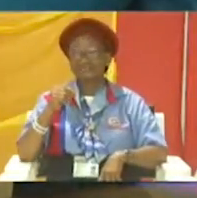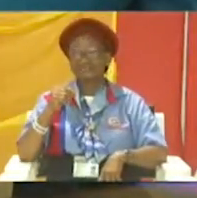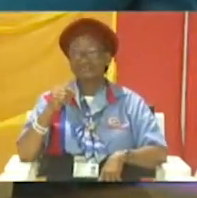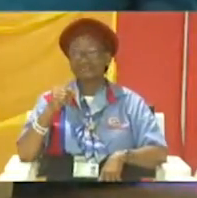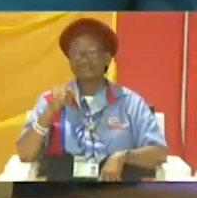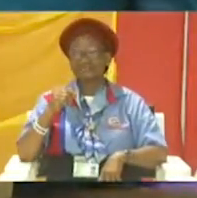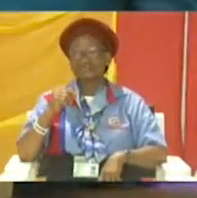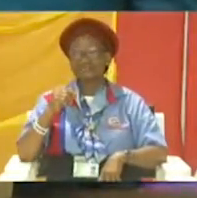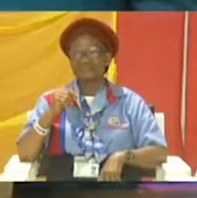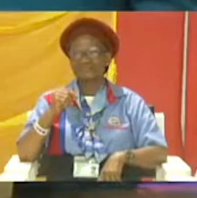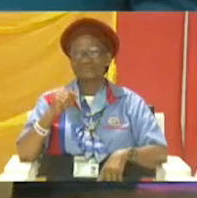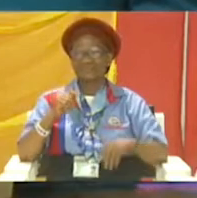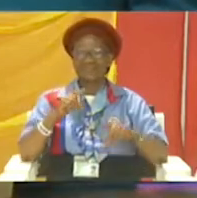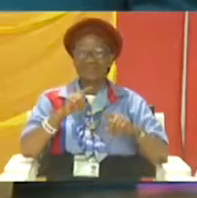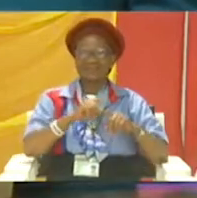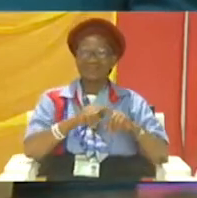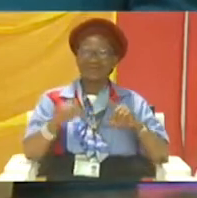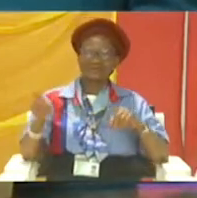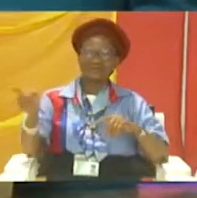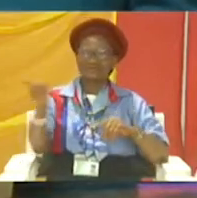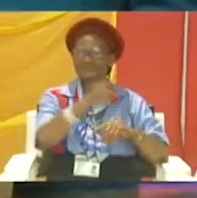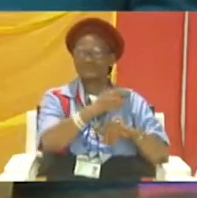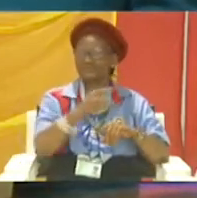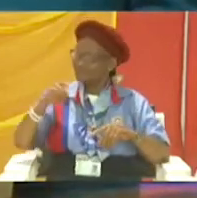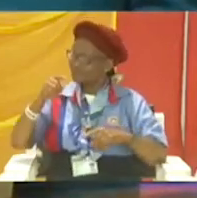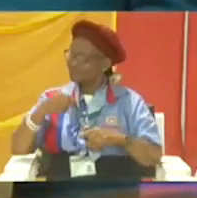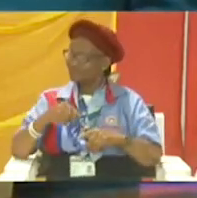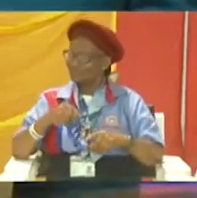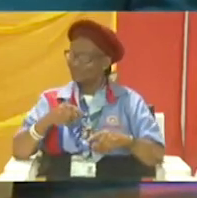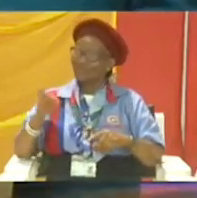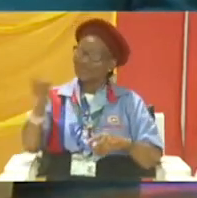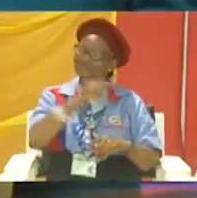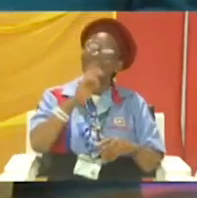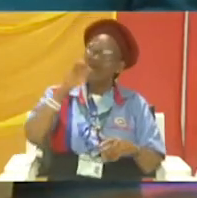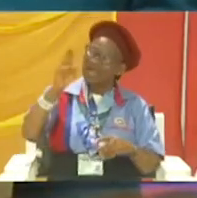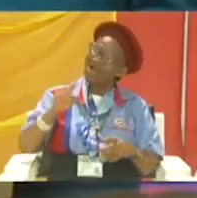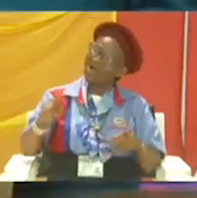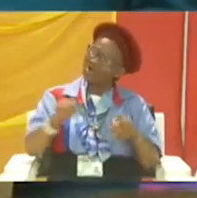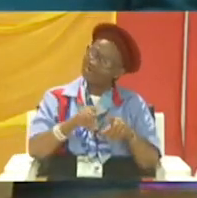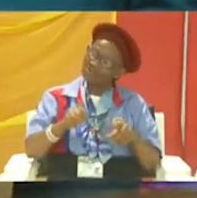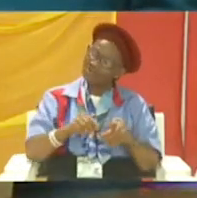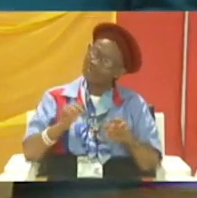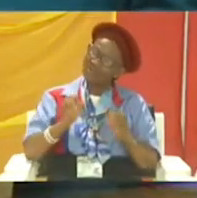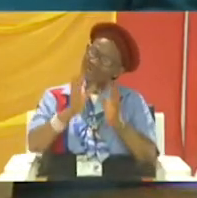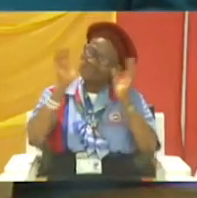But you are also celebrating 40 years of being on this camp.